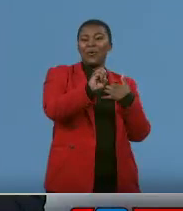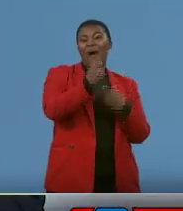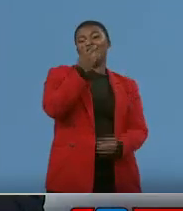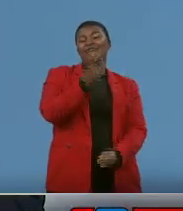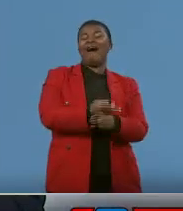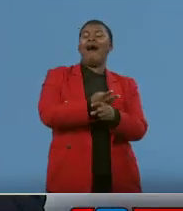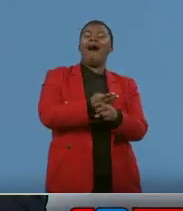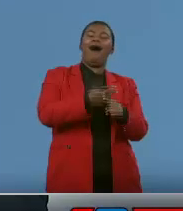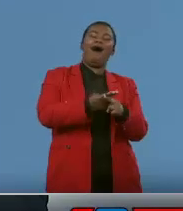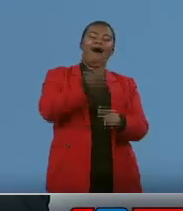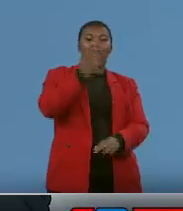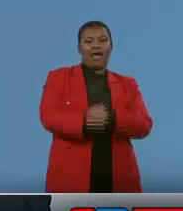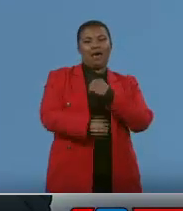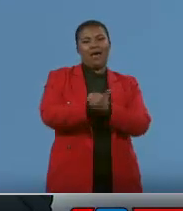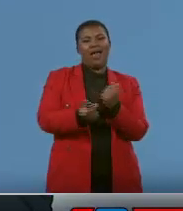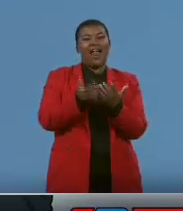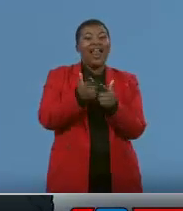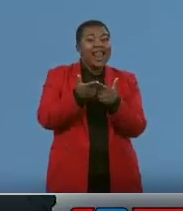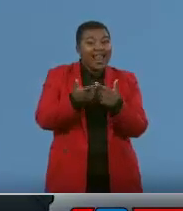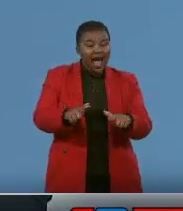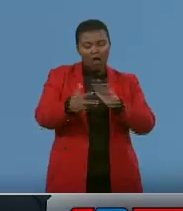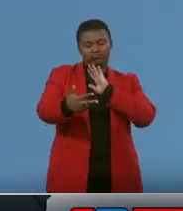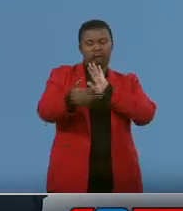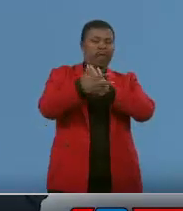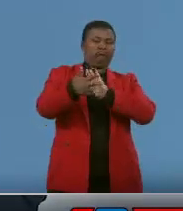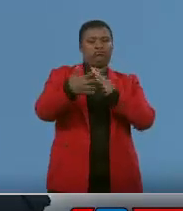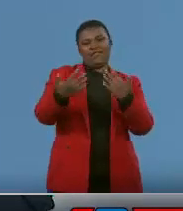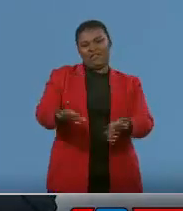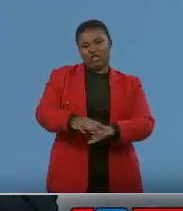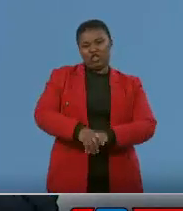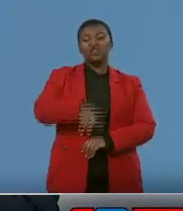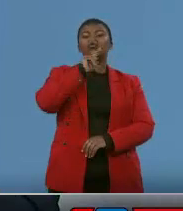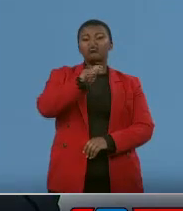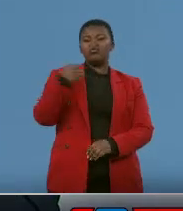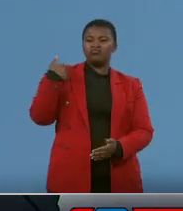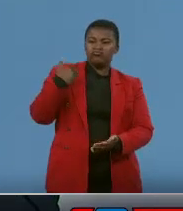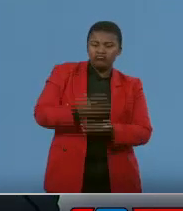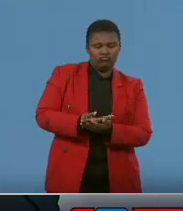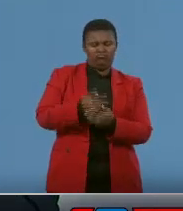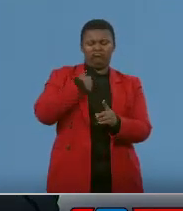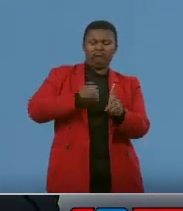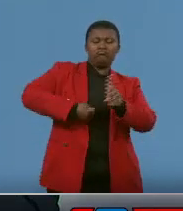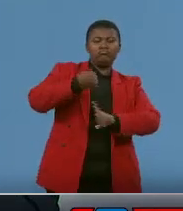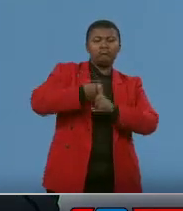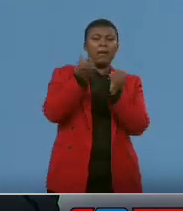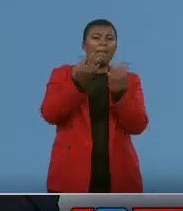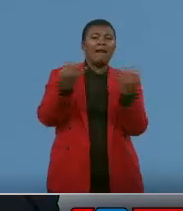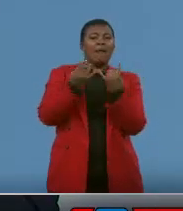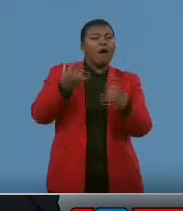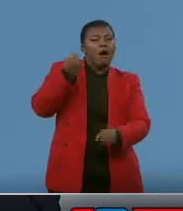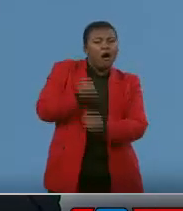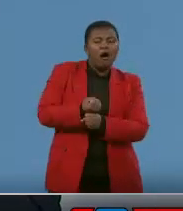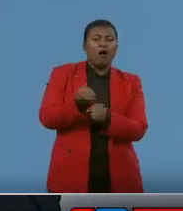finally have a language that has an official status. I mean, it has been our fight for many, many years.